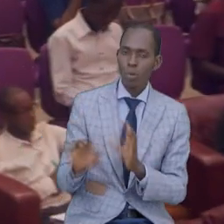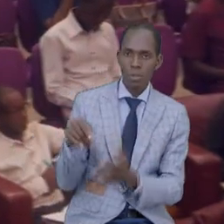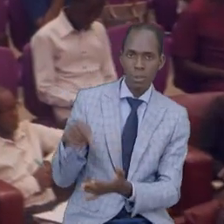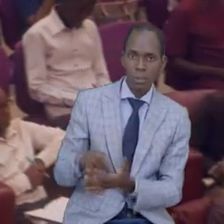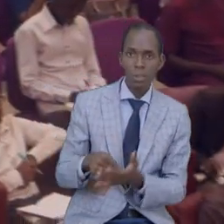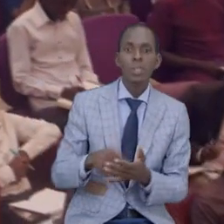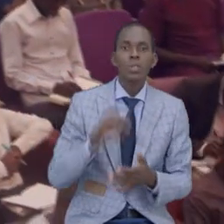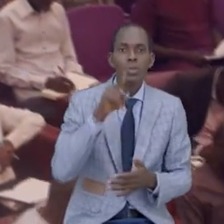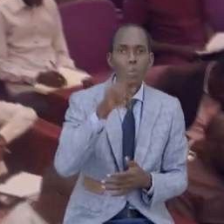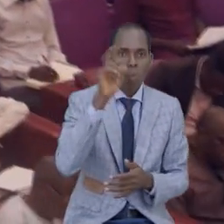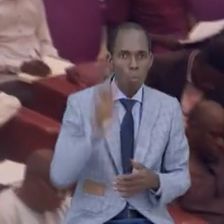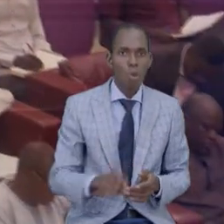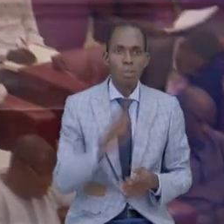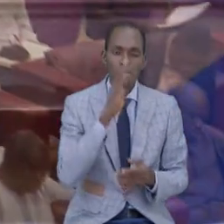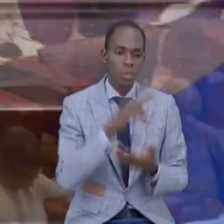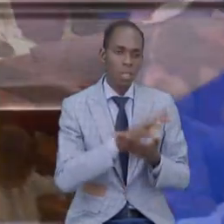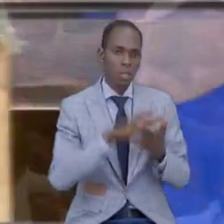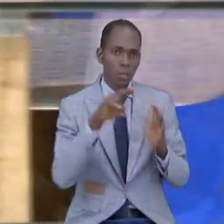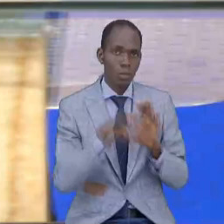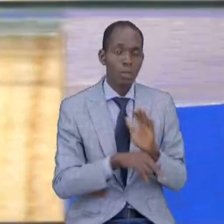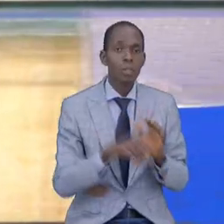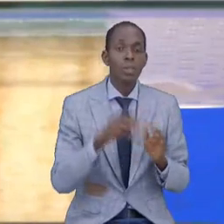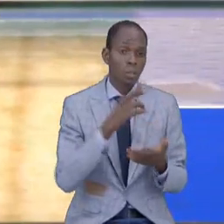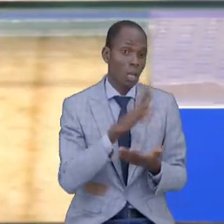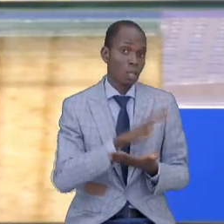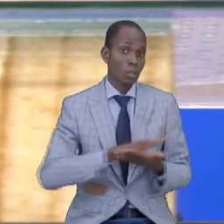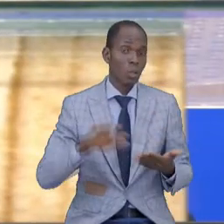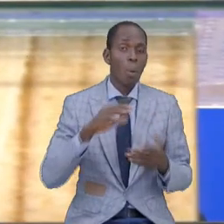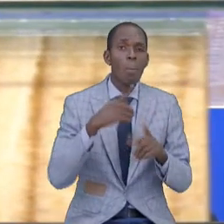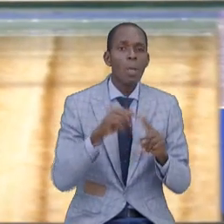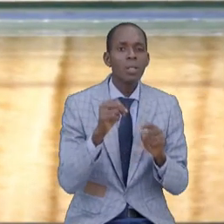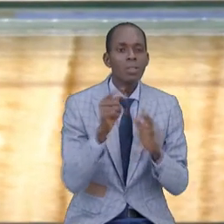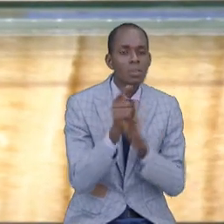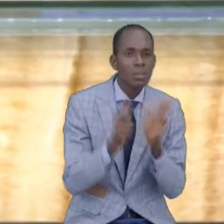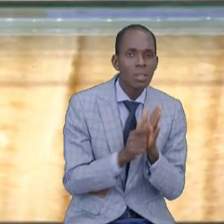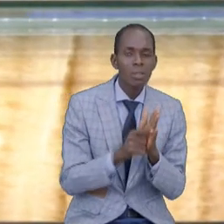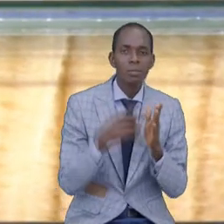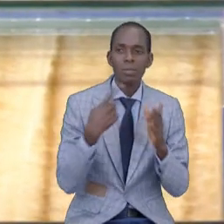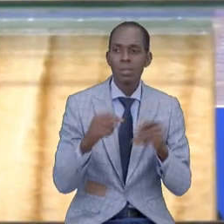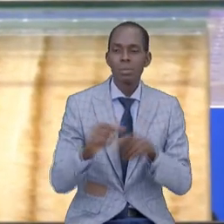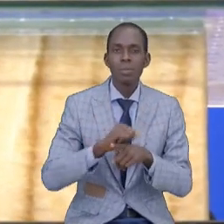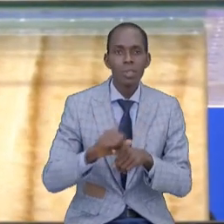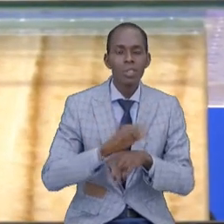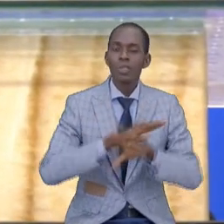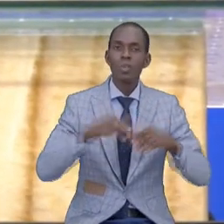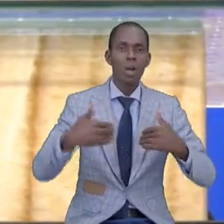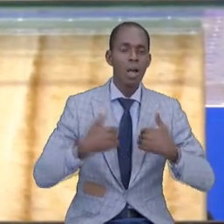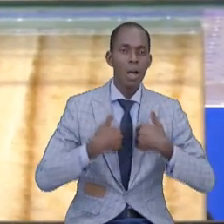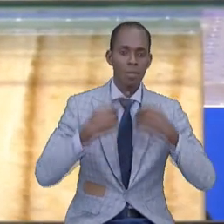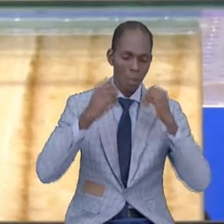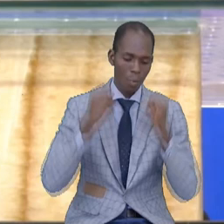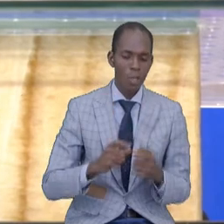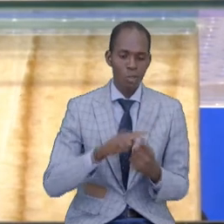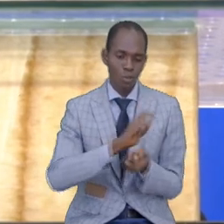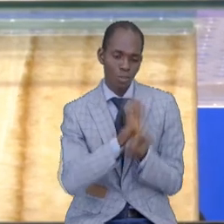you must be righteous. But the law, the ceremonies, do not have the power to transform